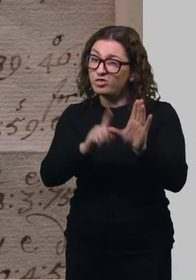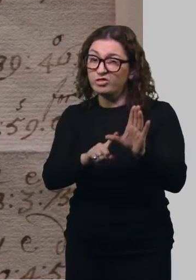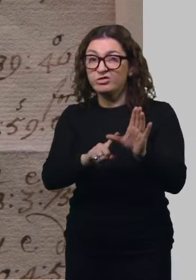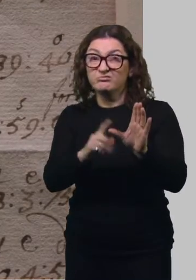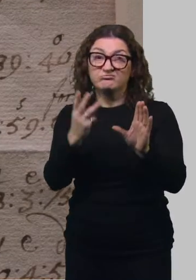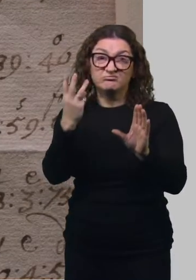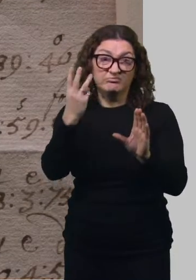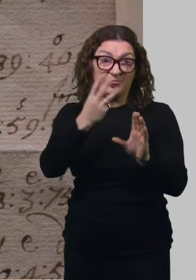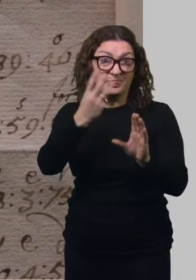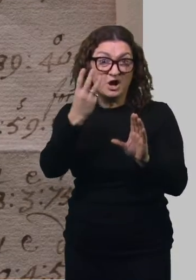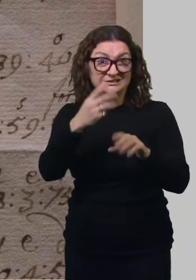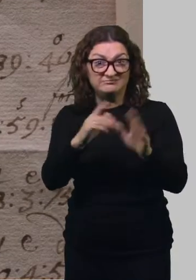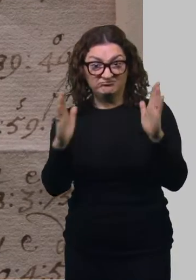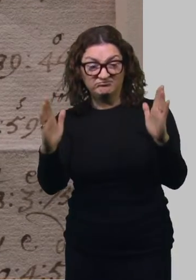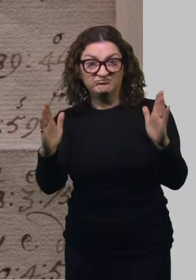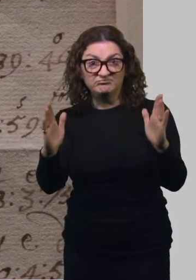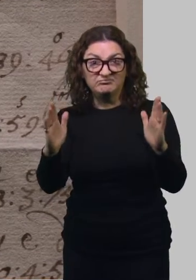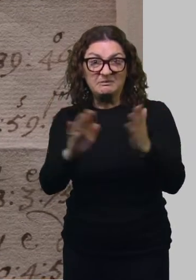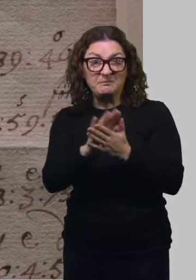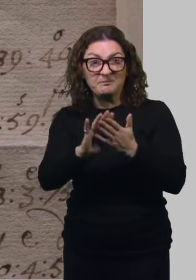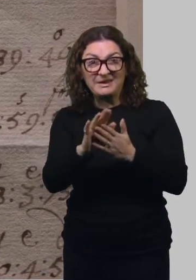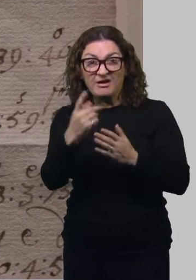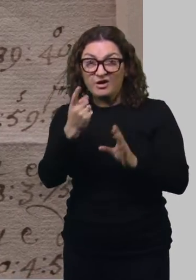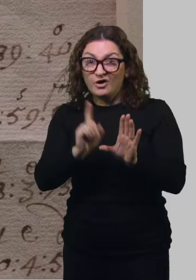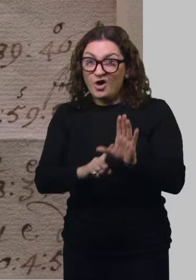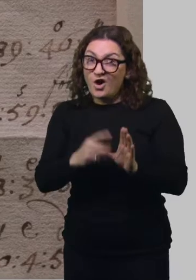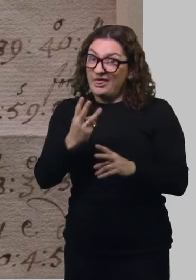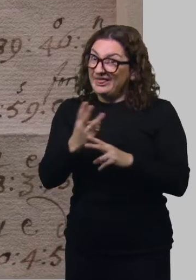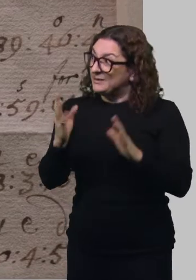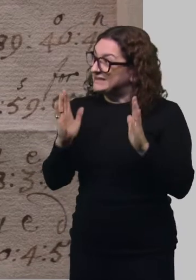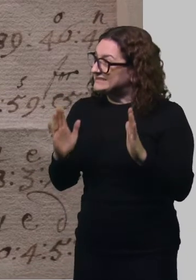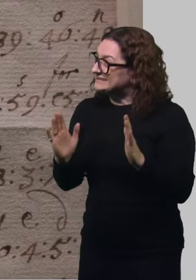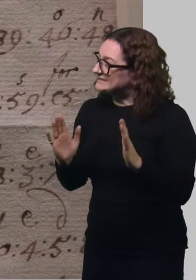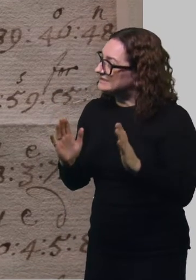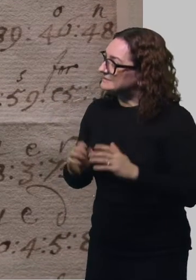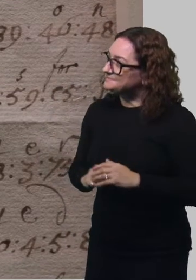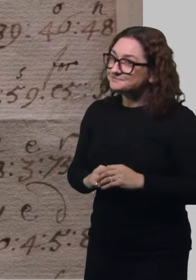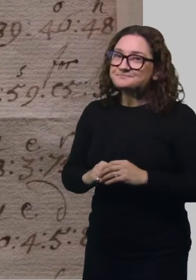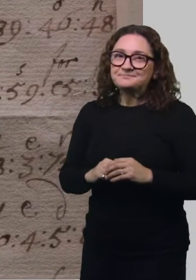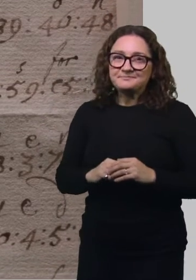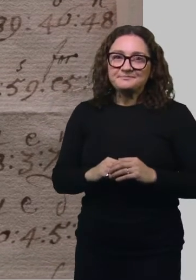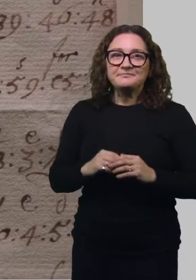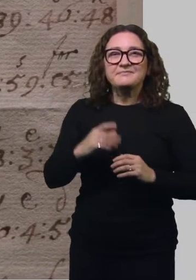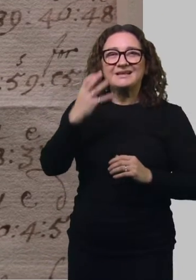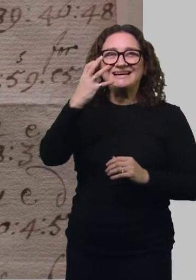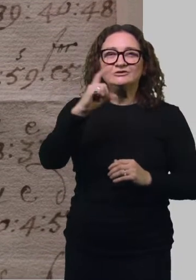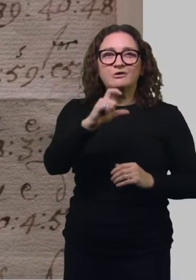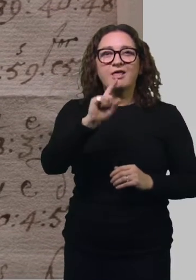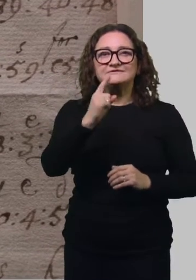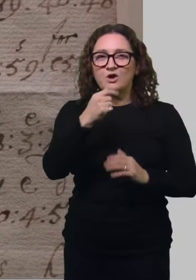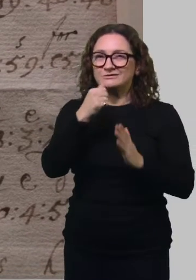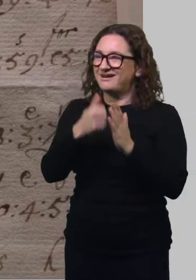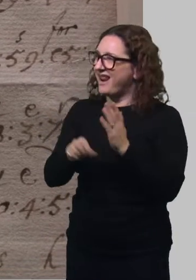This is a letter from King Charles I to his nephew, Prince Maurice, in 1644, during the English Civil